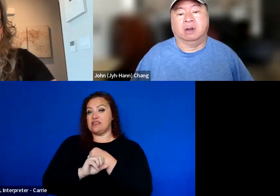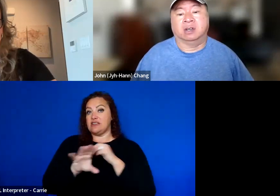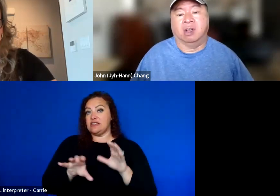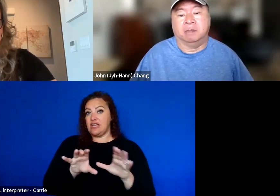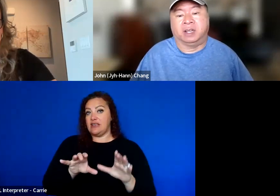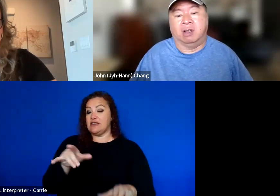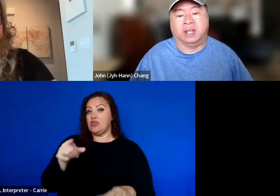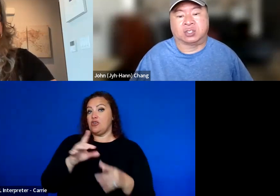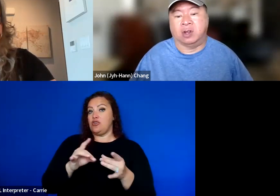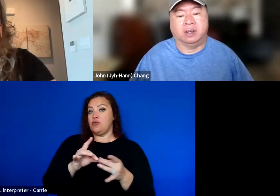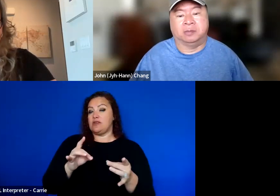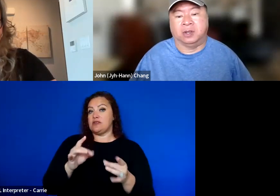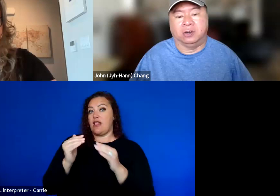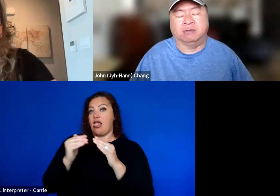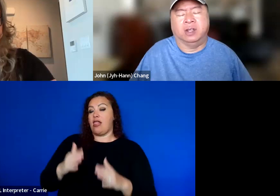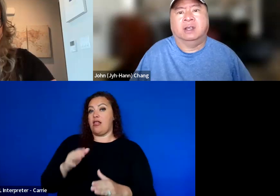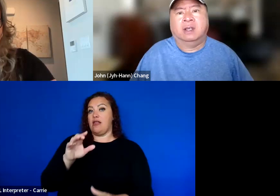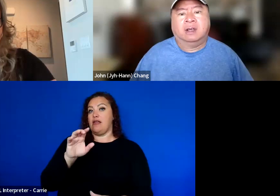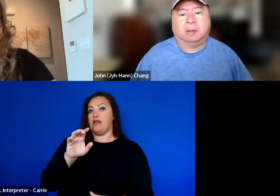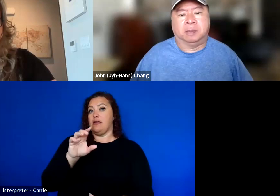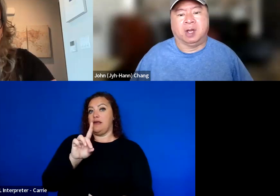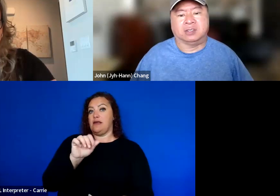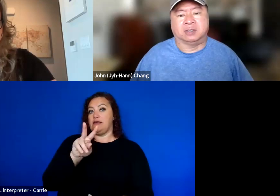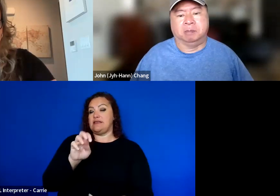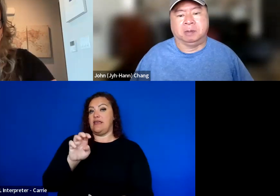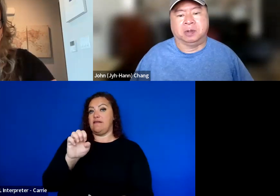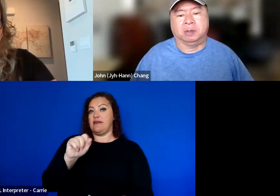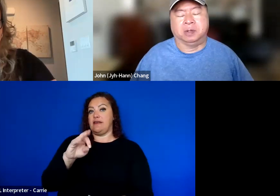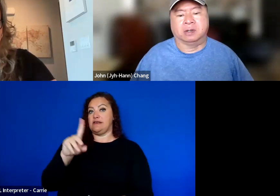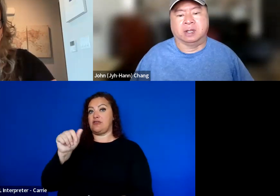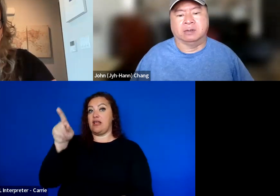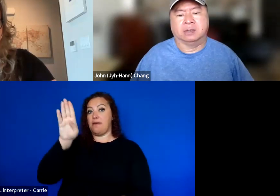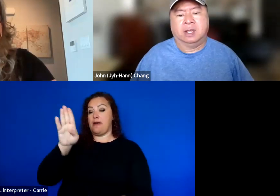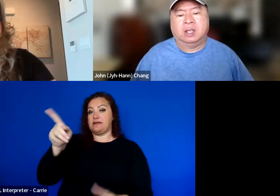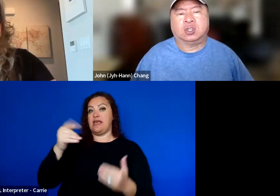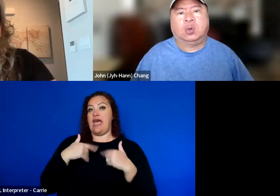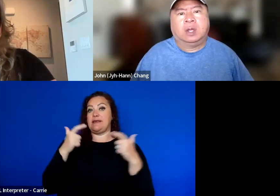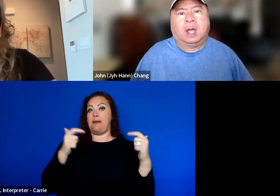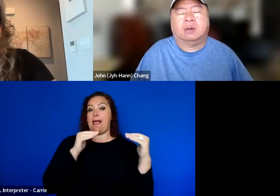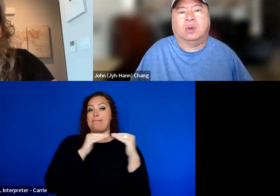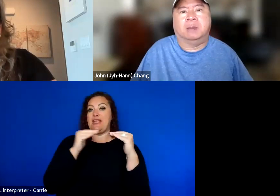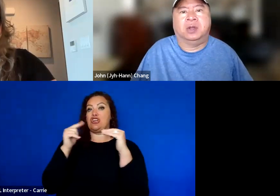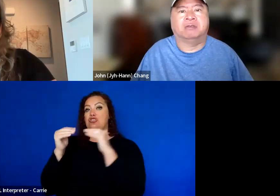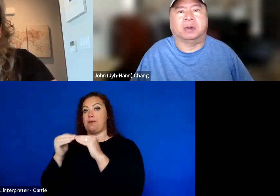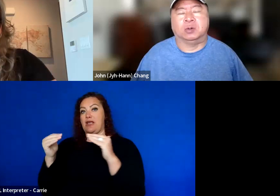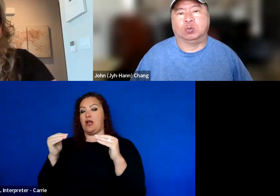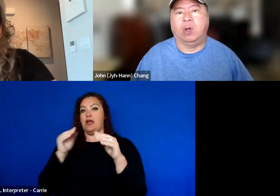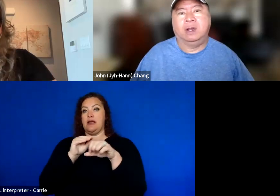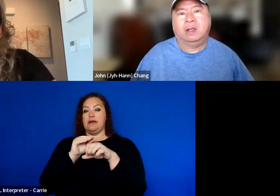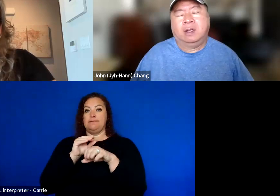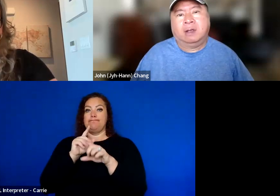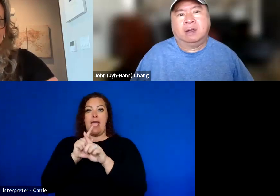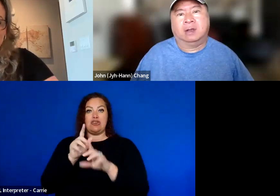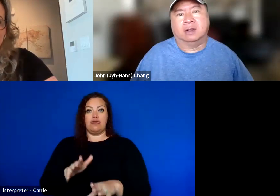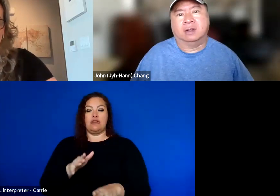friend, my colleague Estrada up there, your friend up in Boston, has a big peer-to-peer accounts. So what I'm hearing from you is,